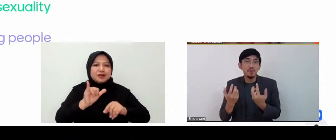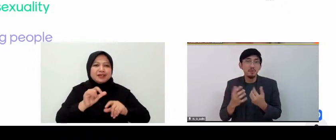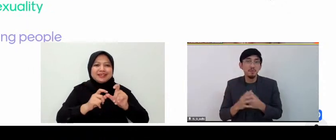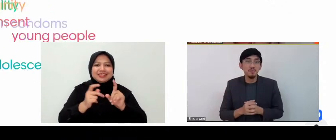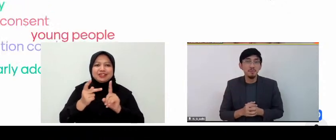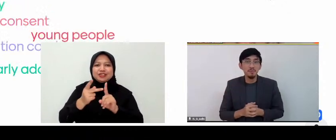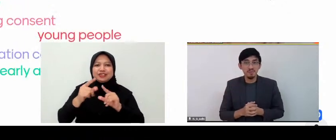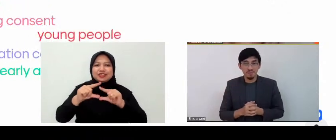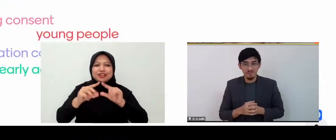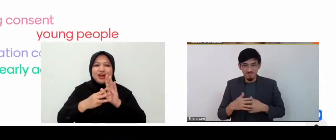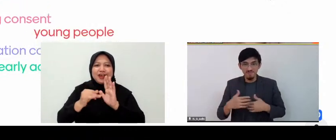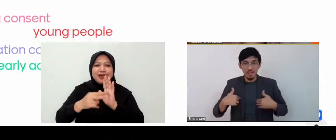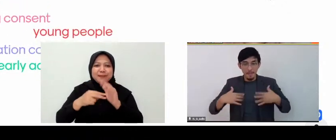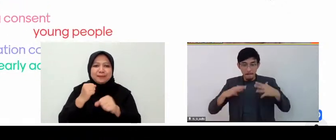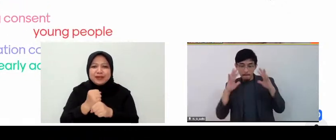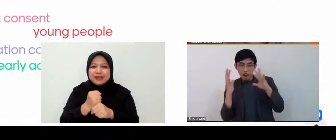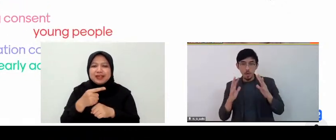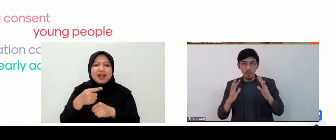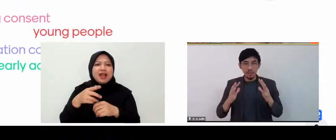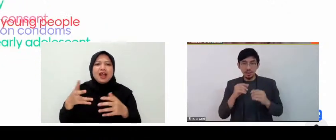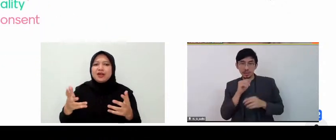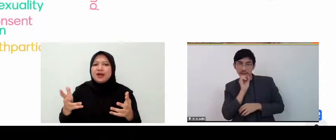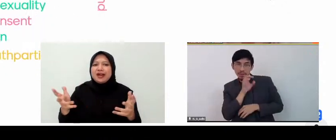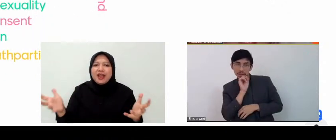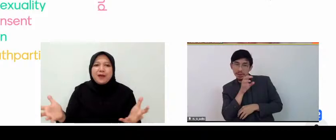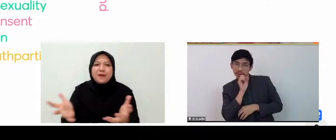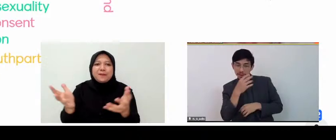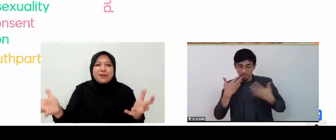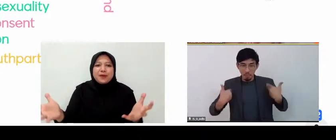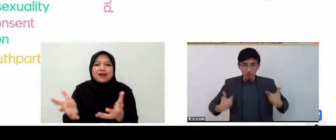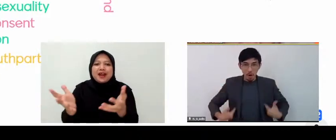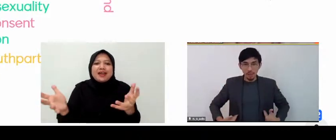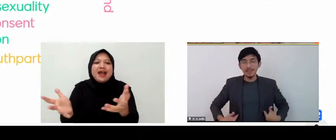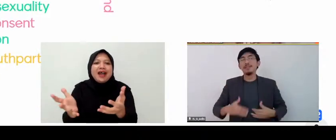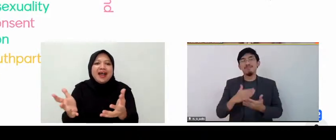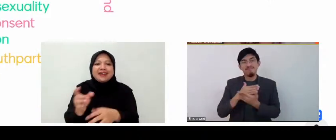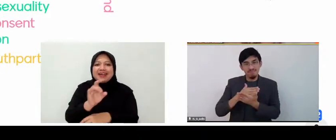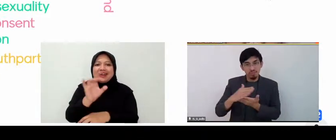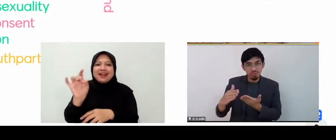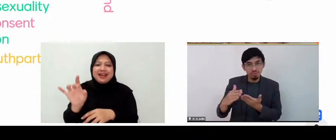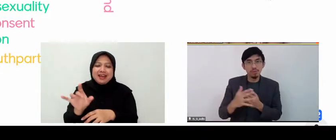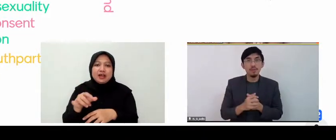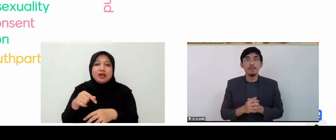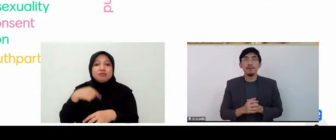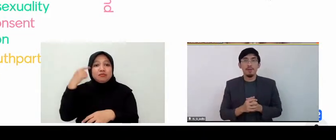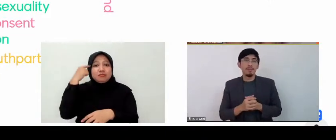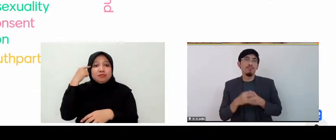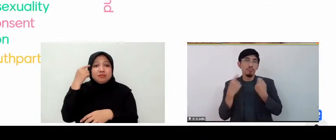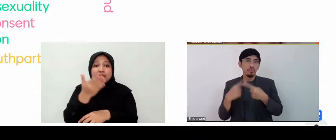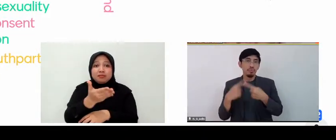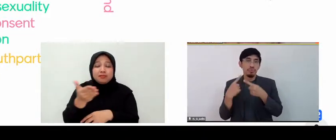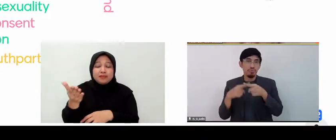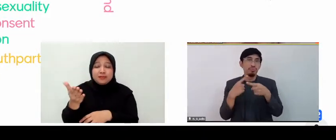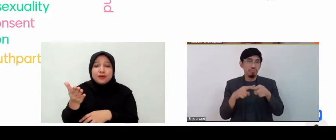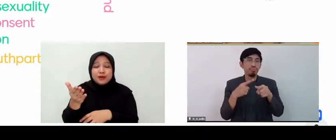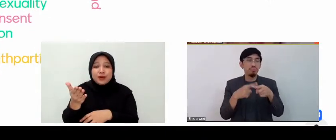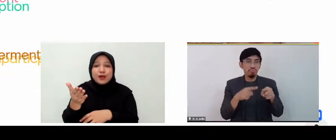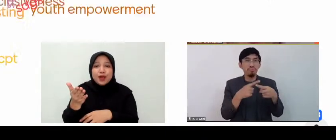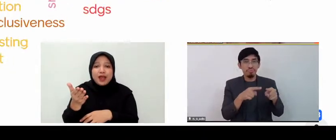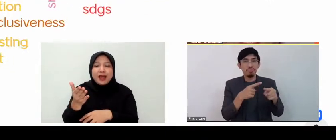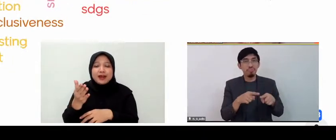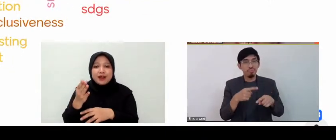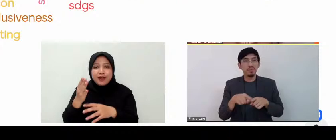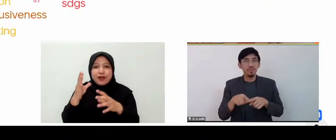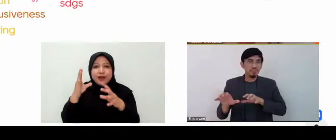youth empowerment. Yeah, I think we have already made and highlight on the youth engagement or